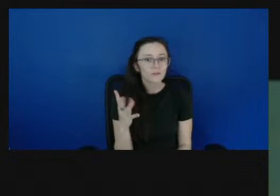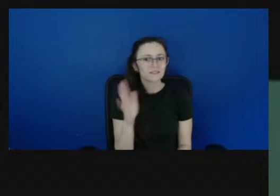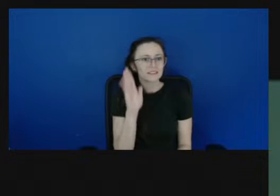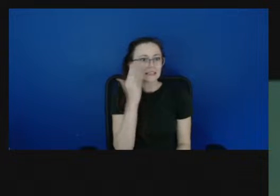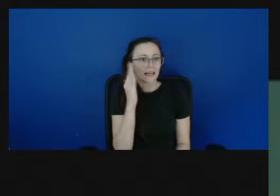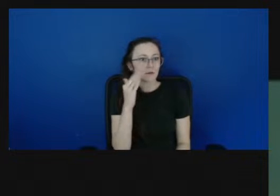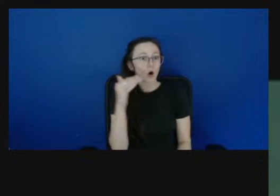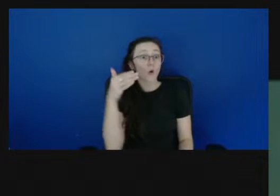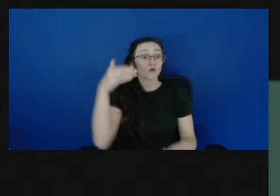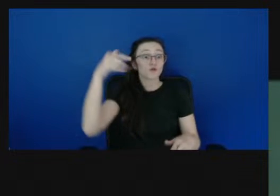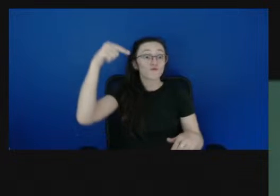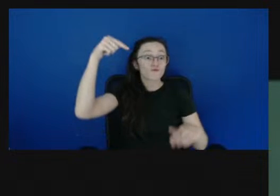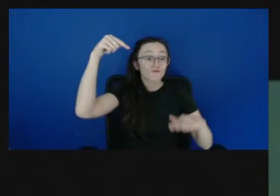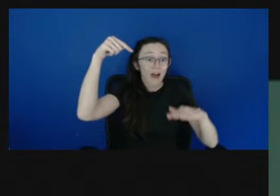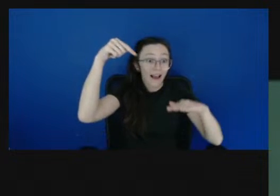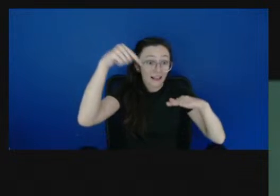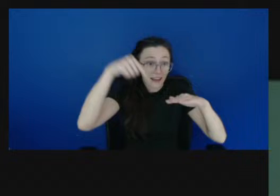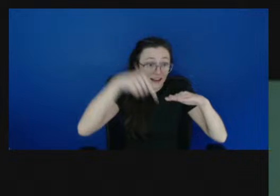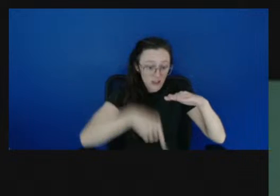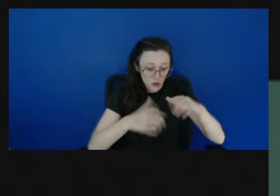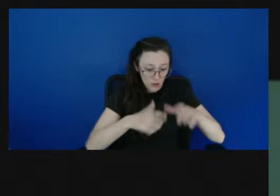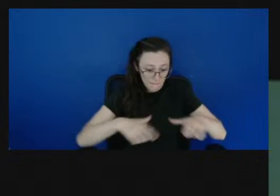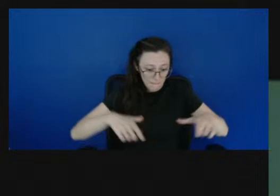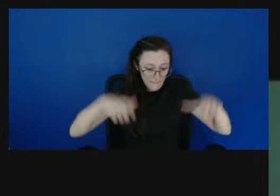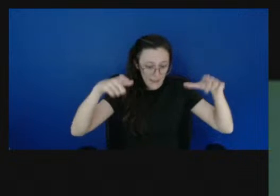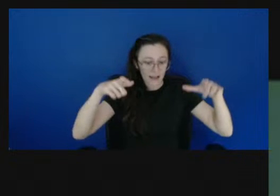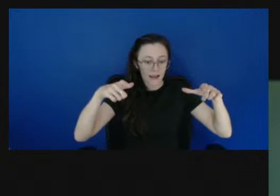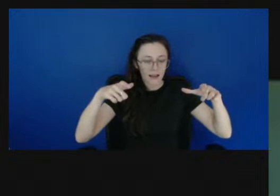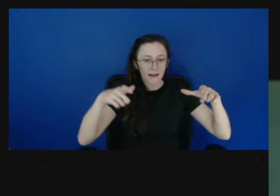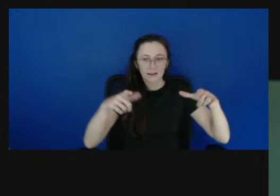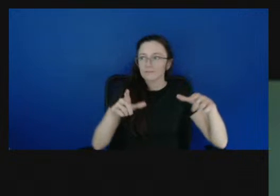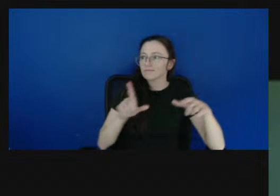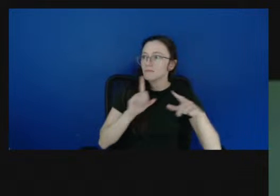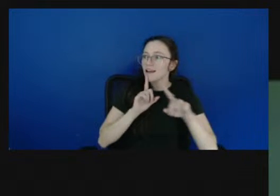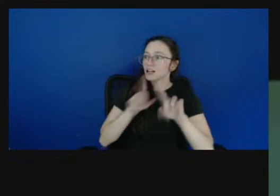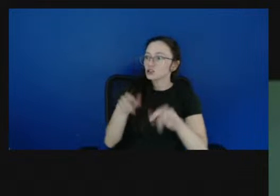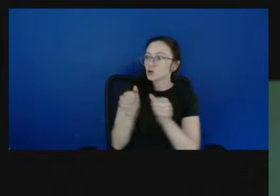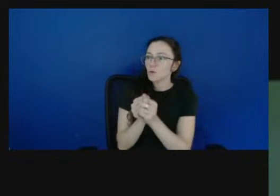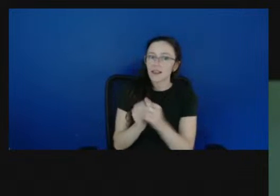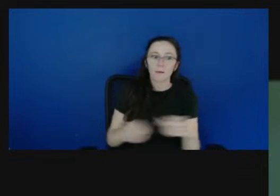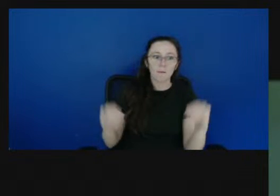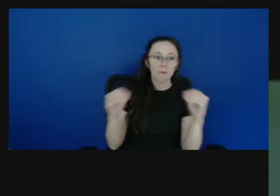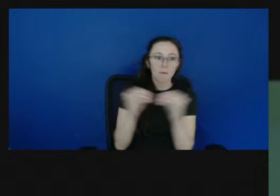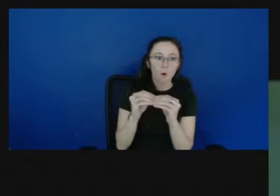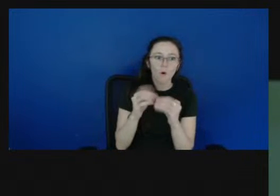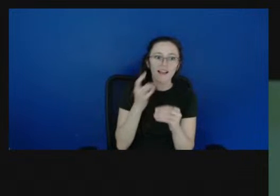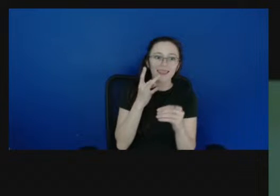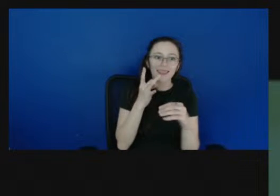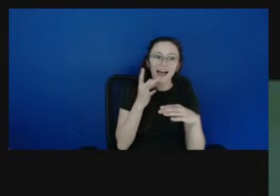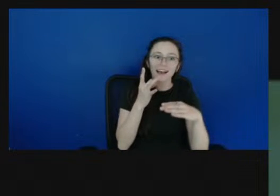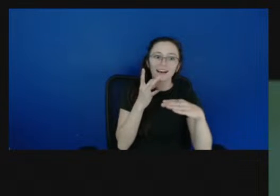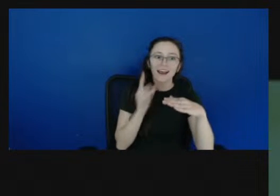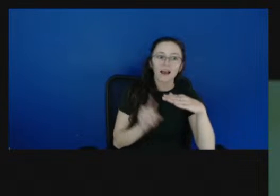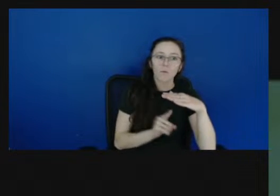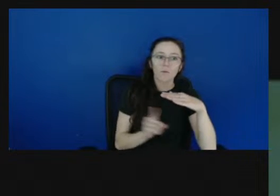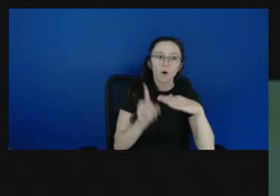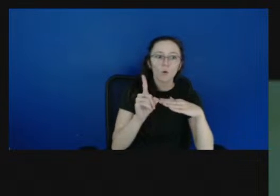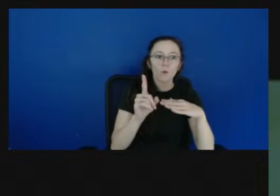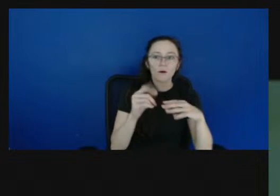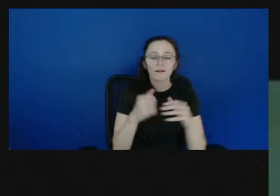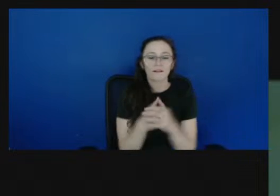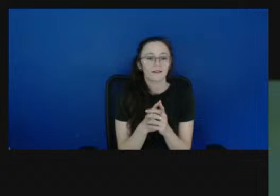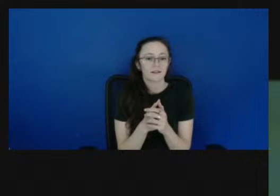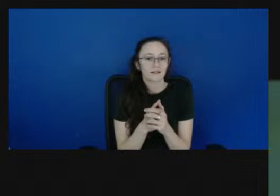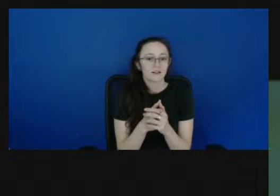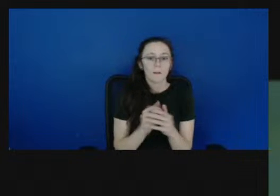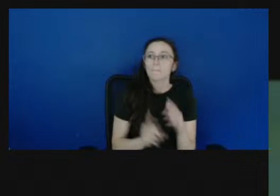pit, and the pit immediately answered with similar shafts of lightning. They were plainly to be seen through the heavy smoke, shooting